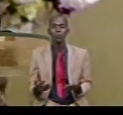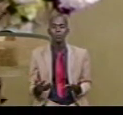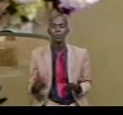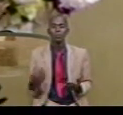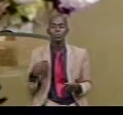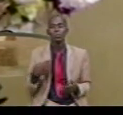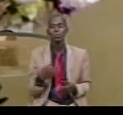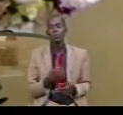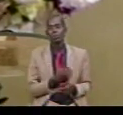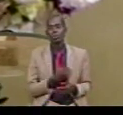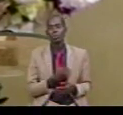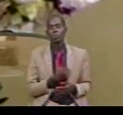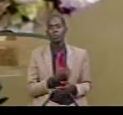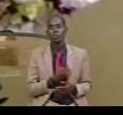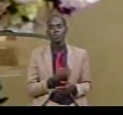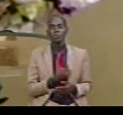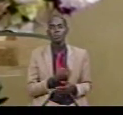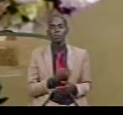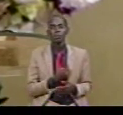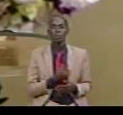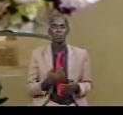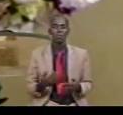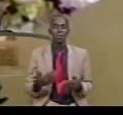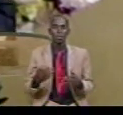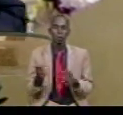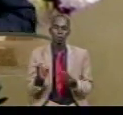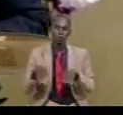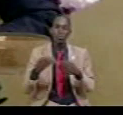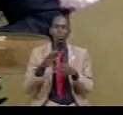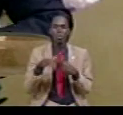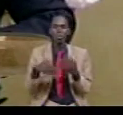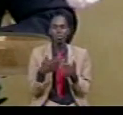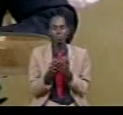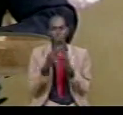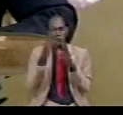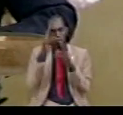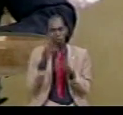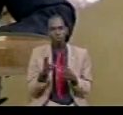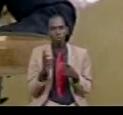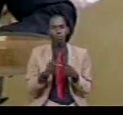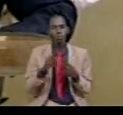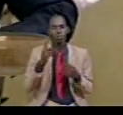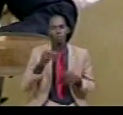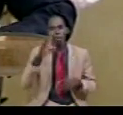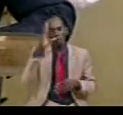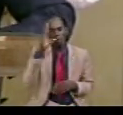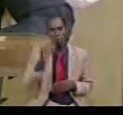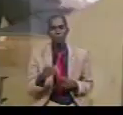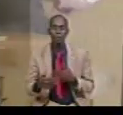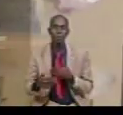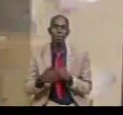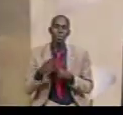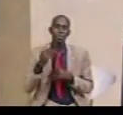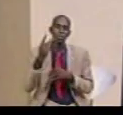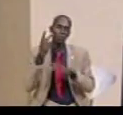gratitude to the man behind the vision.